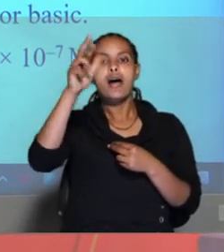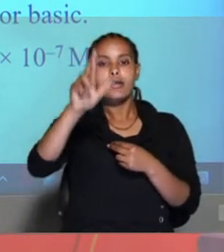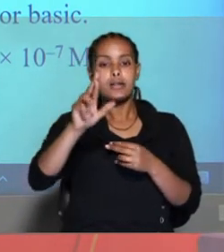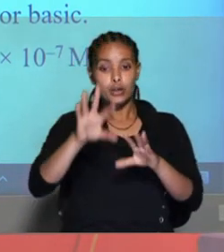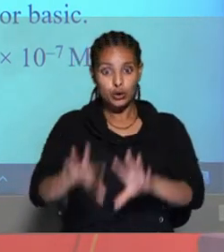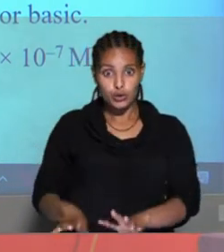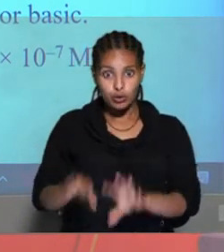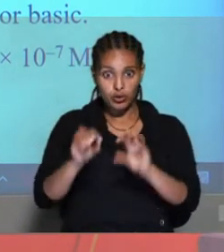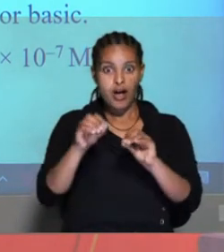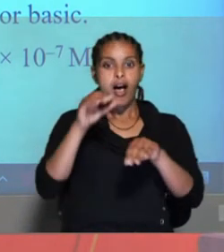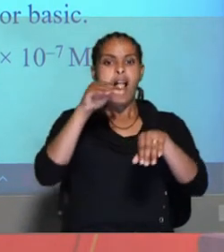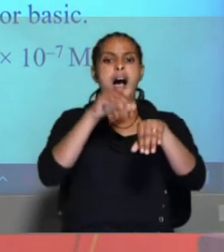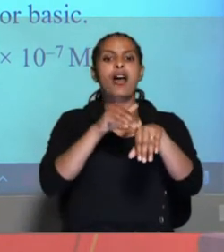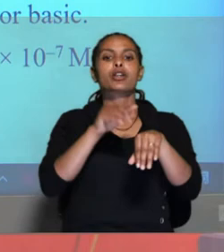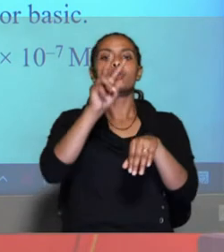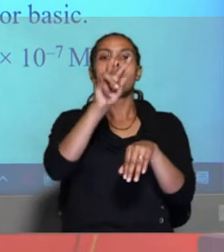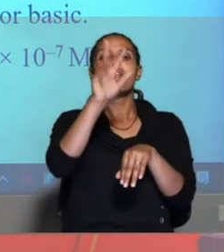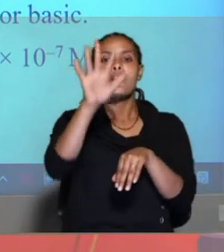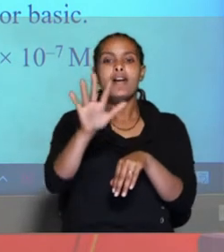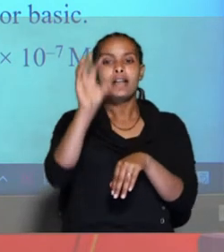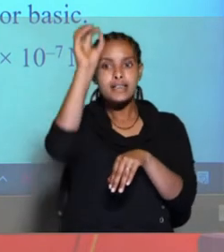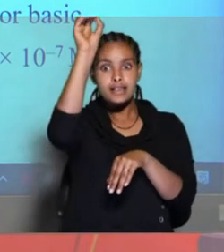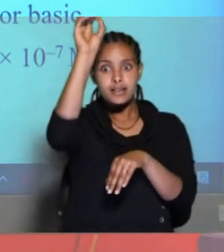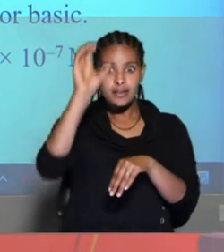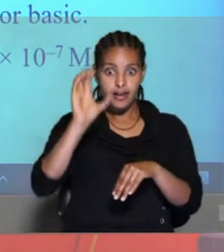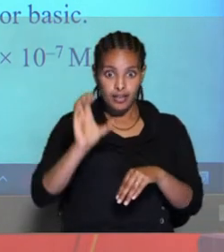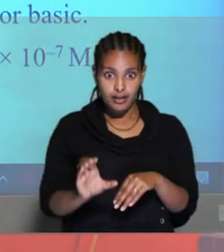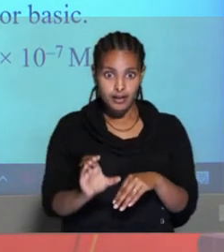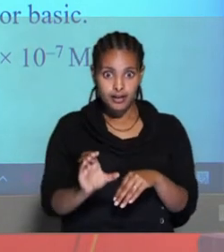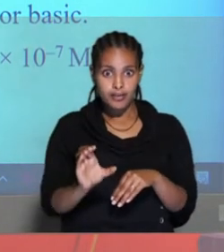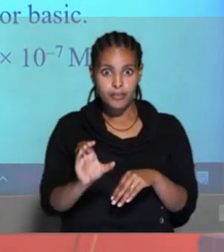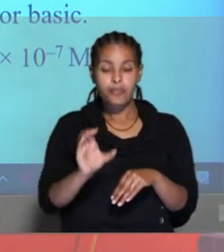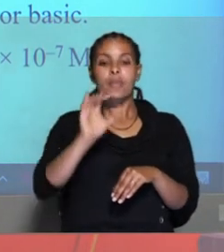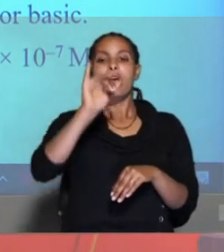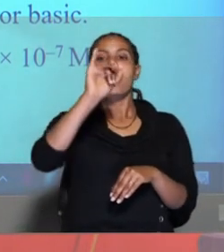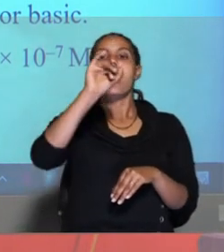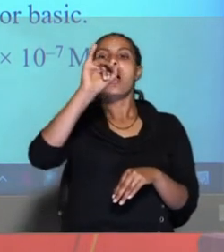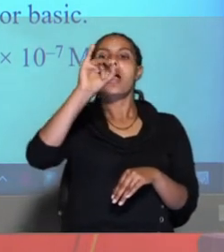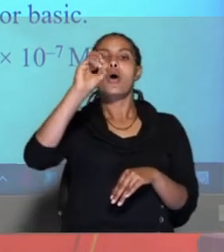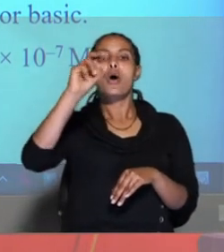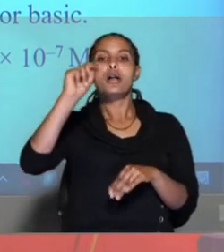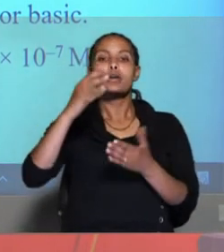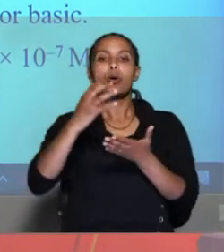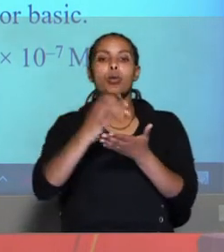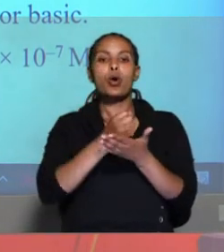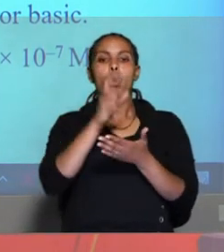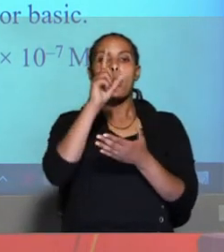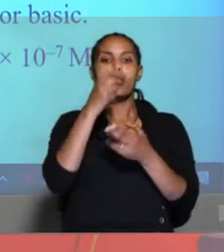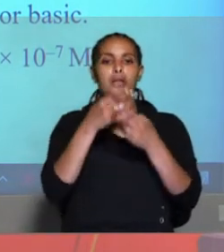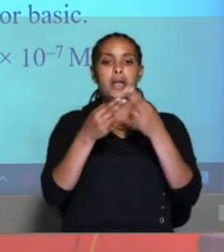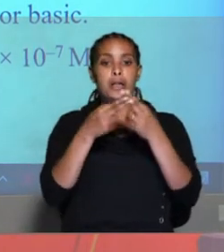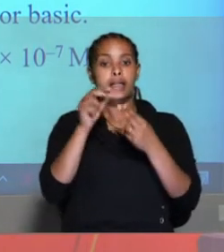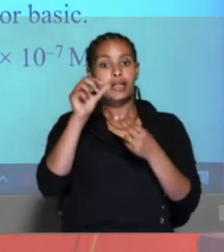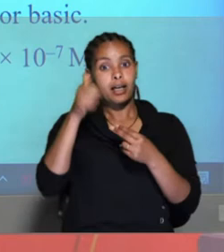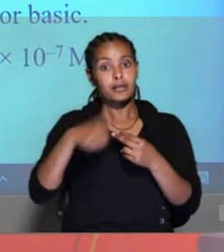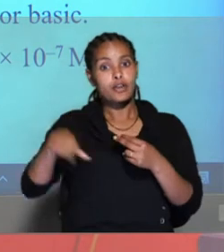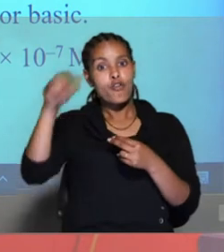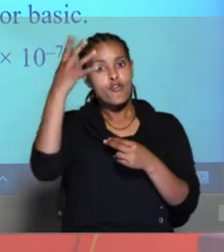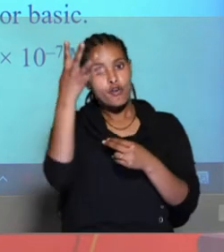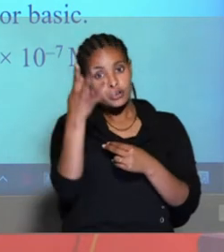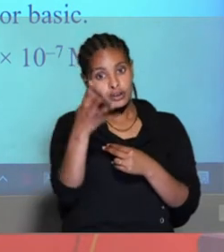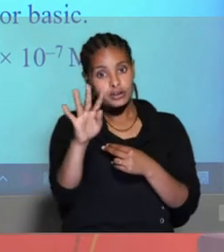Students, at 25 degrees centigrade, ion products of water equal 1 times 10 raised to minus